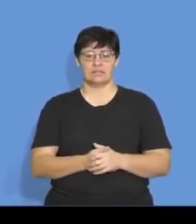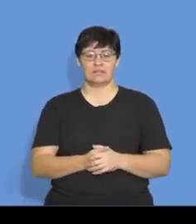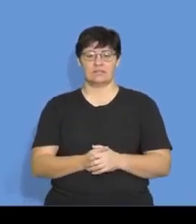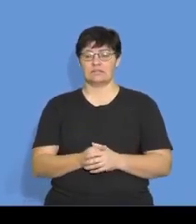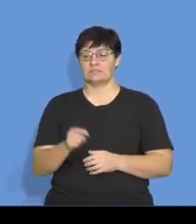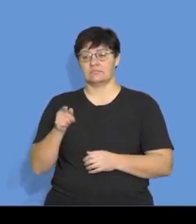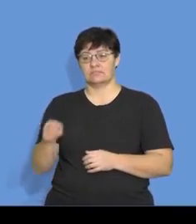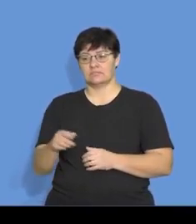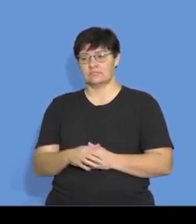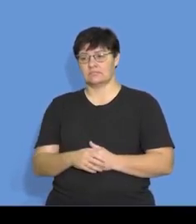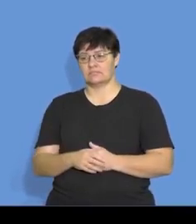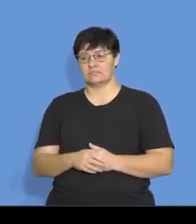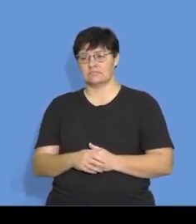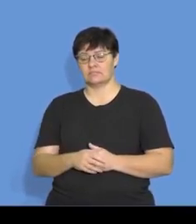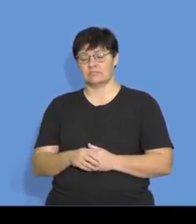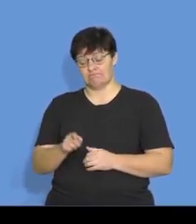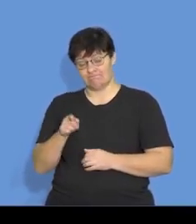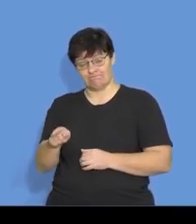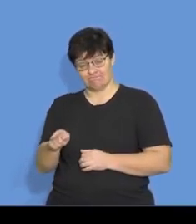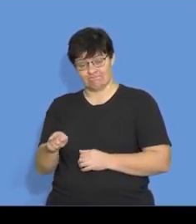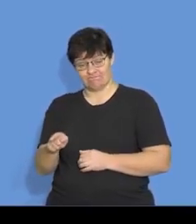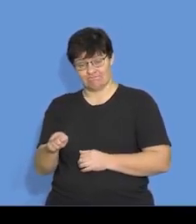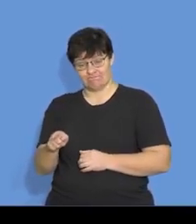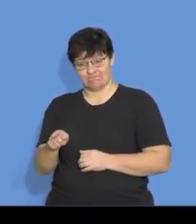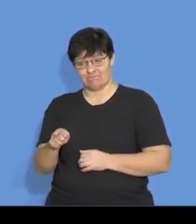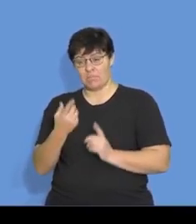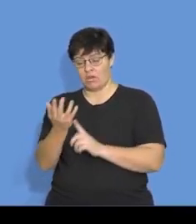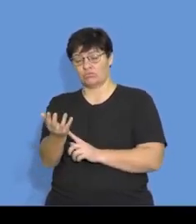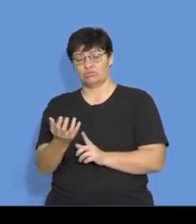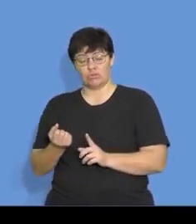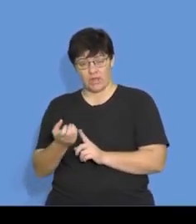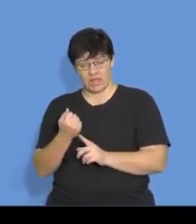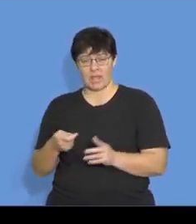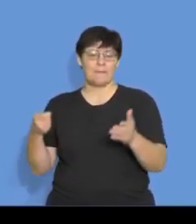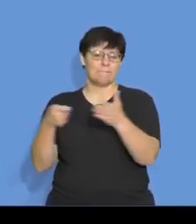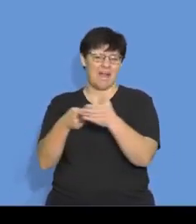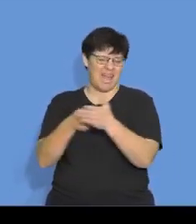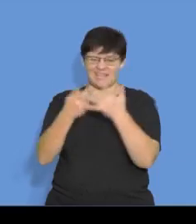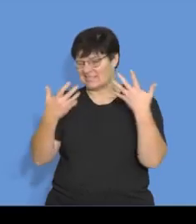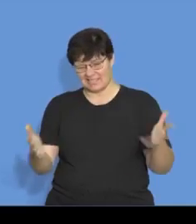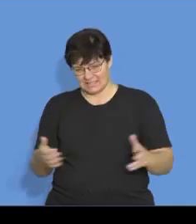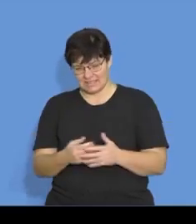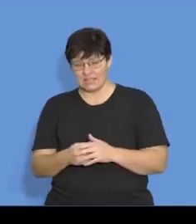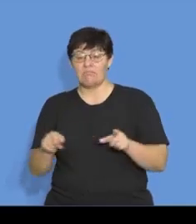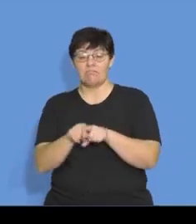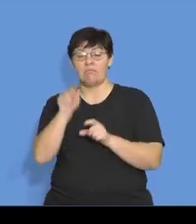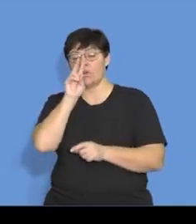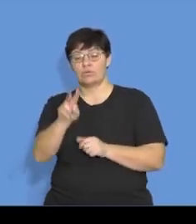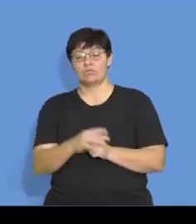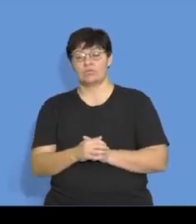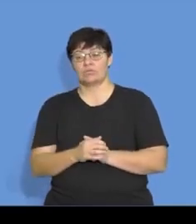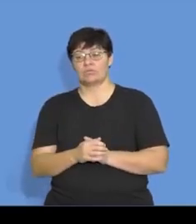we're looking at periodic drawings, purchases obviously, and if you're looking